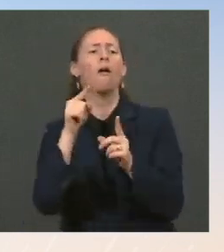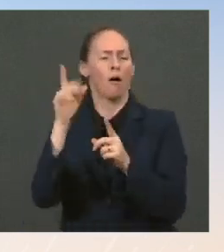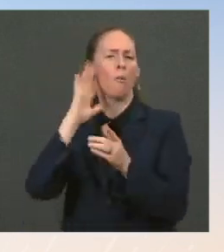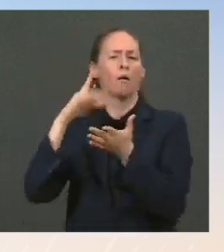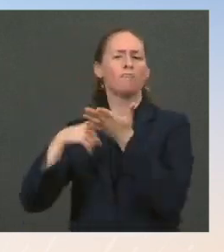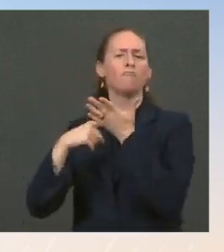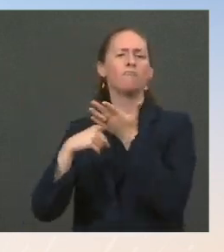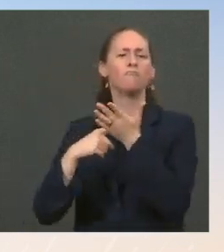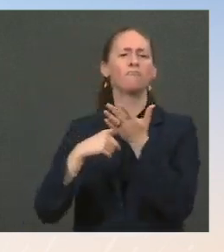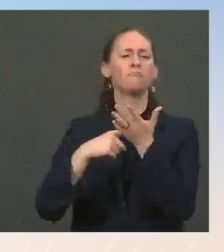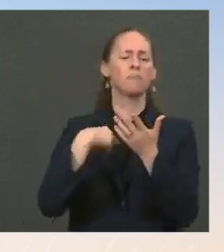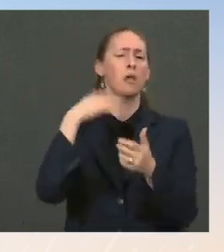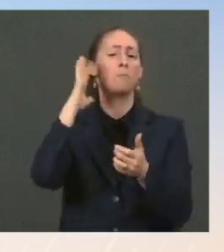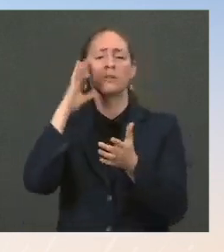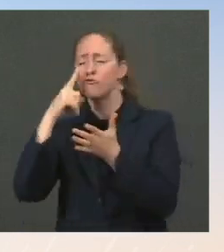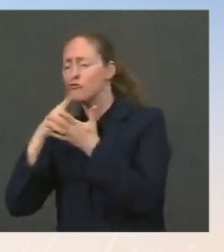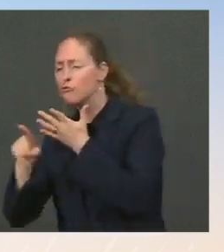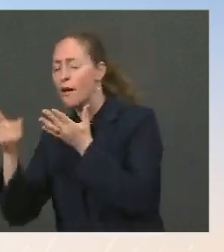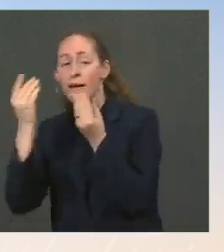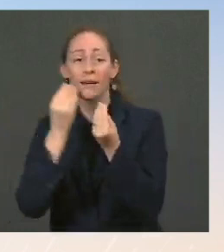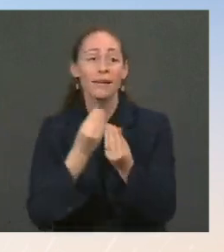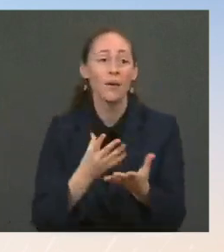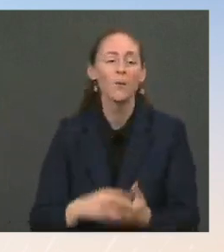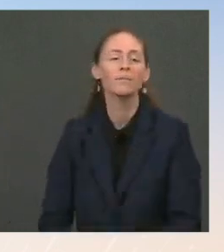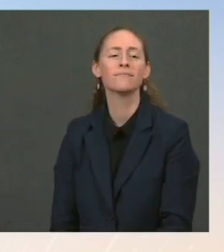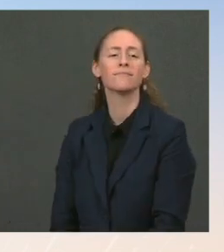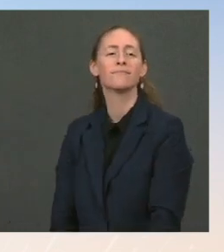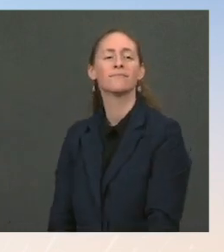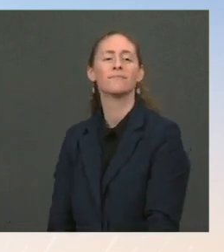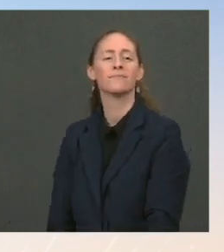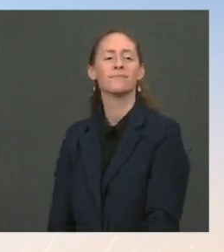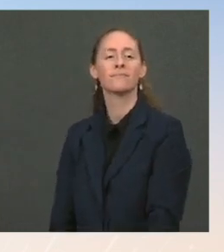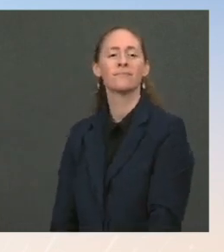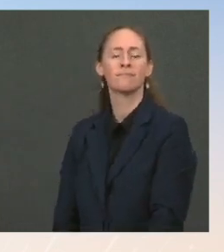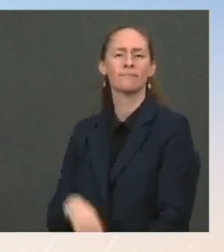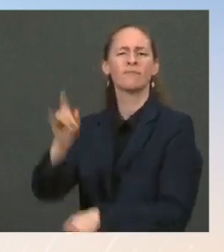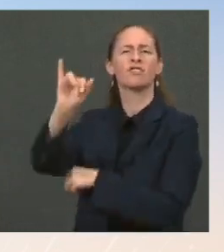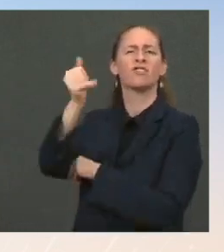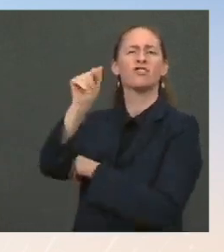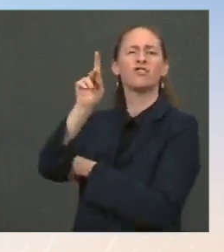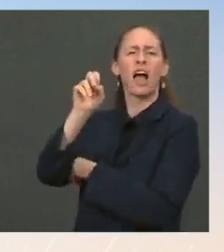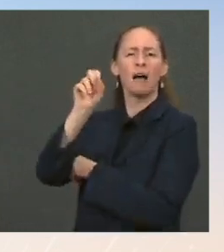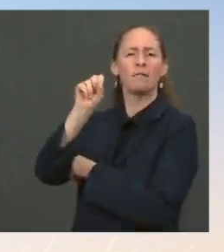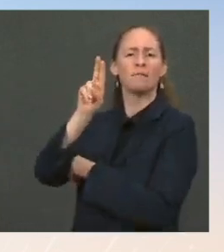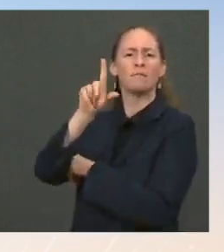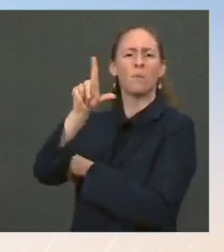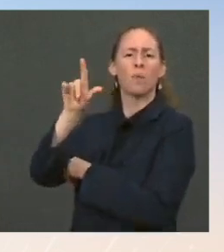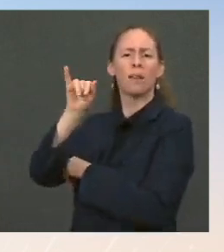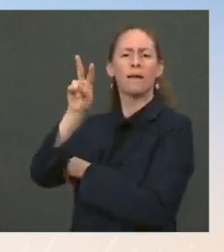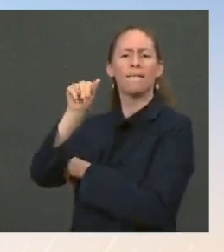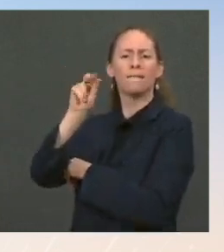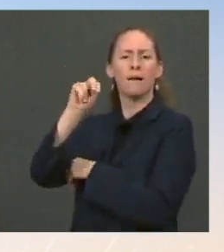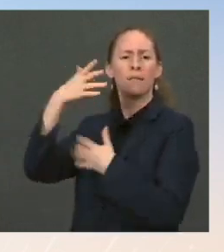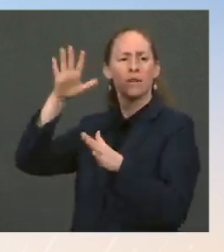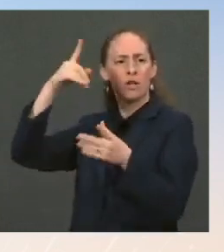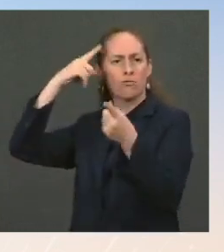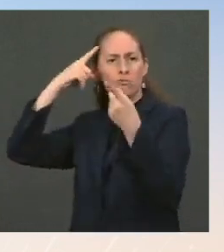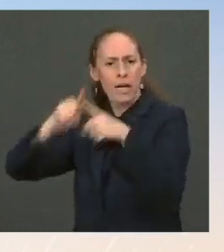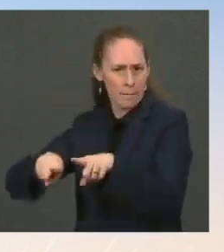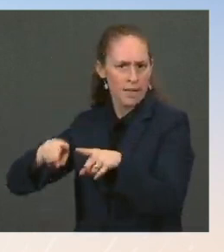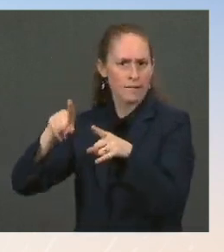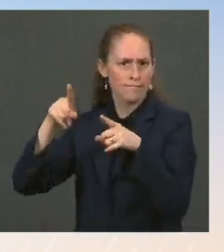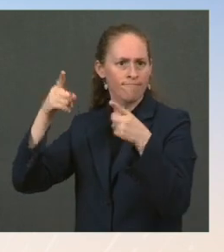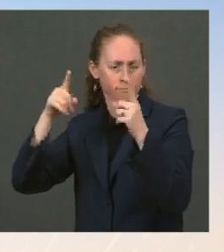ahead, Steve. Jake Sullivan reached a deal with the Chinese today for President Biden and President Xi to have a virtual summit before the end of the